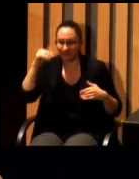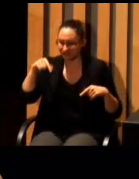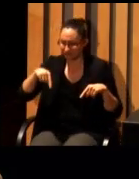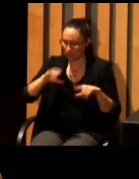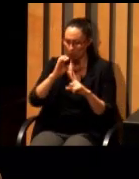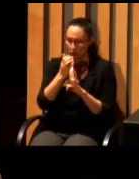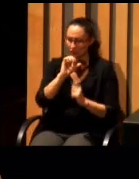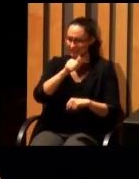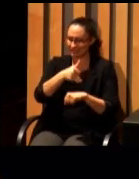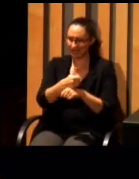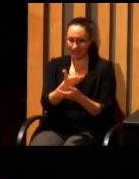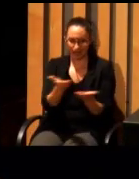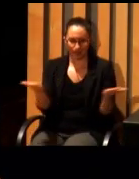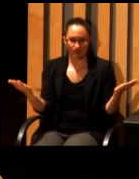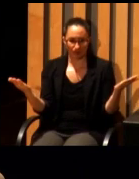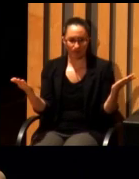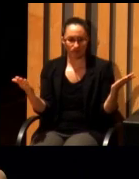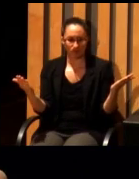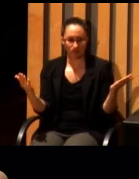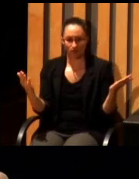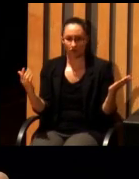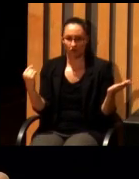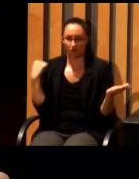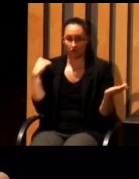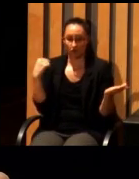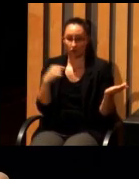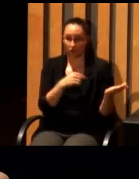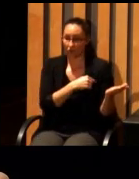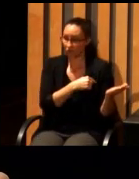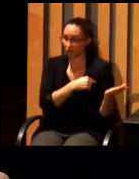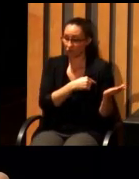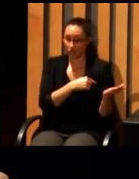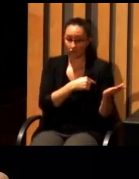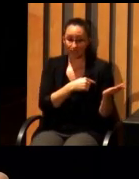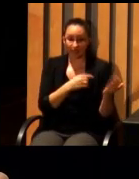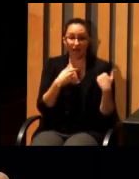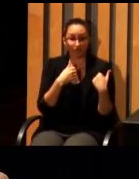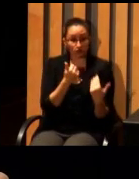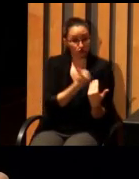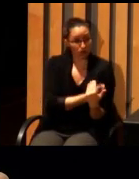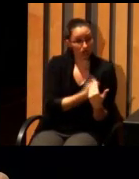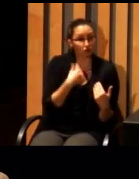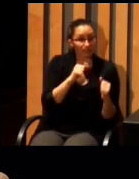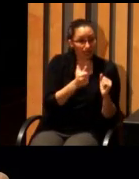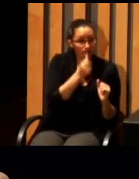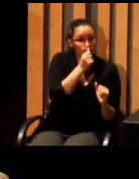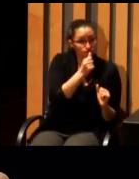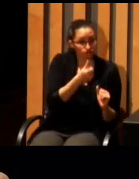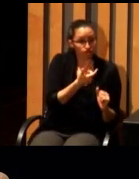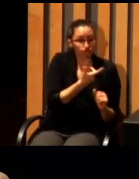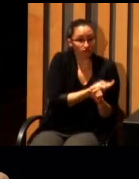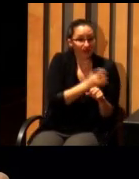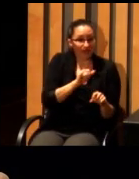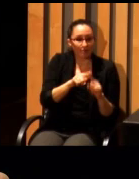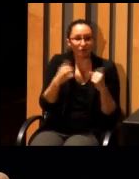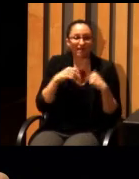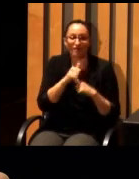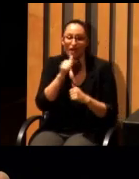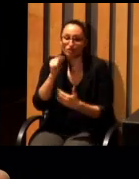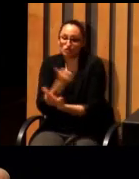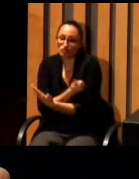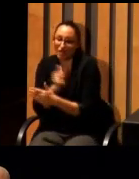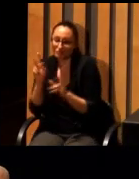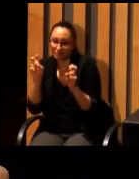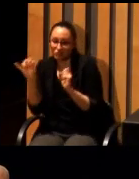culture, where we are drugged by more things than just drugs. We really don't look at the effect of